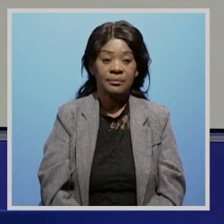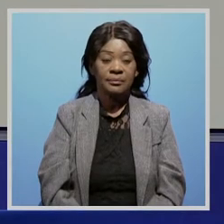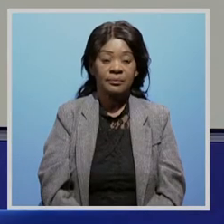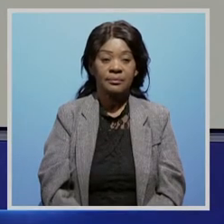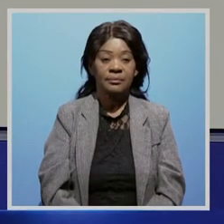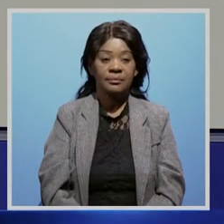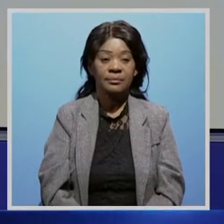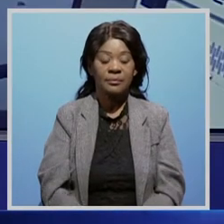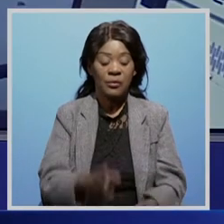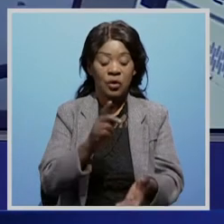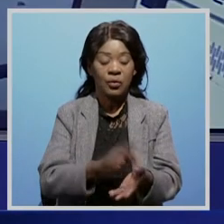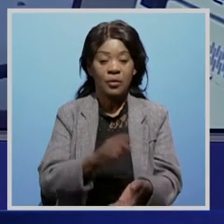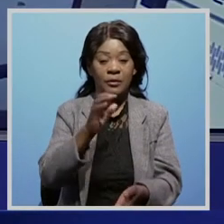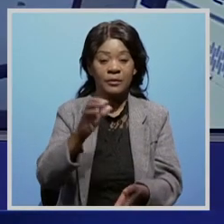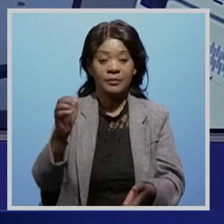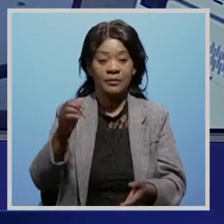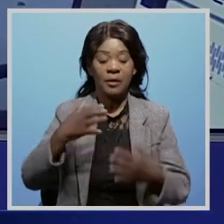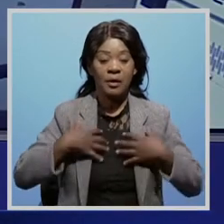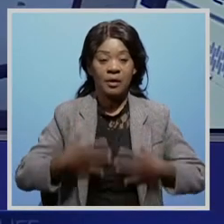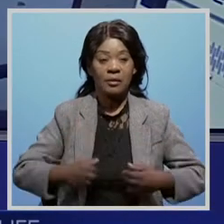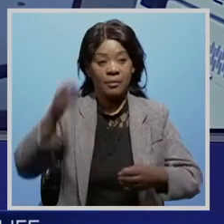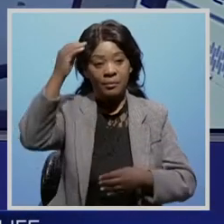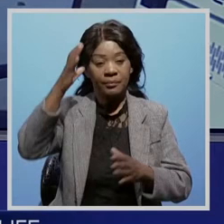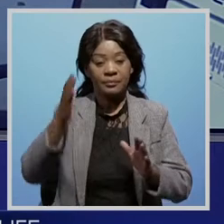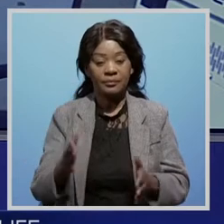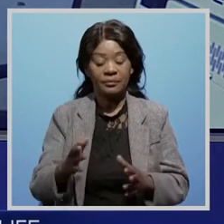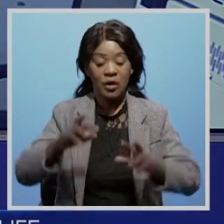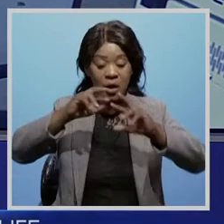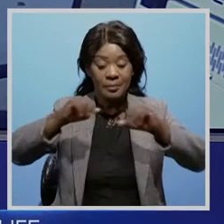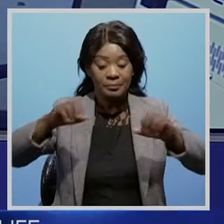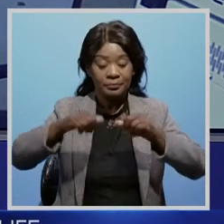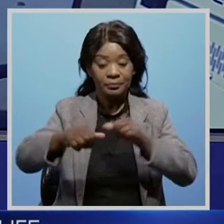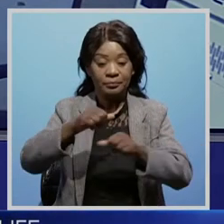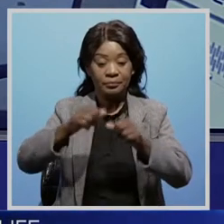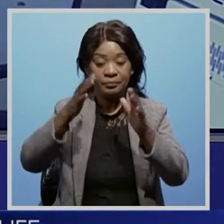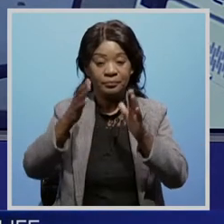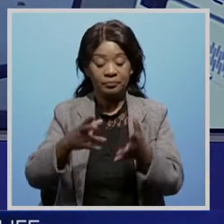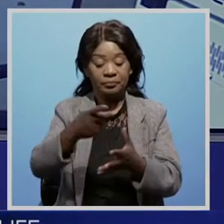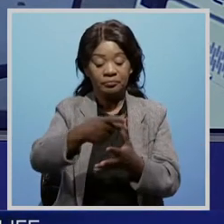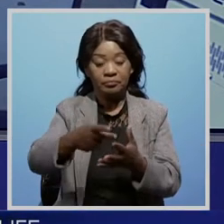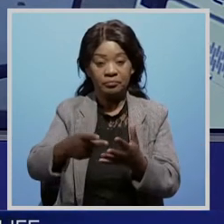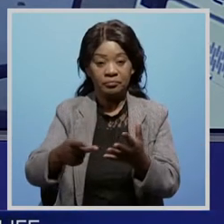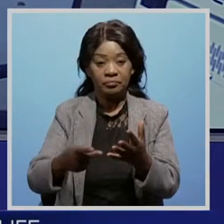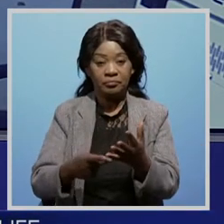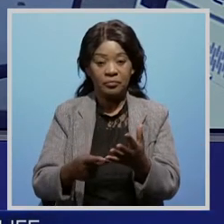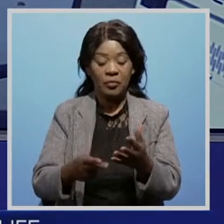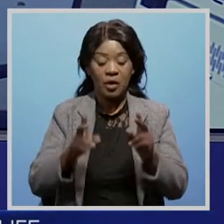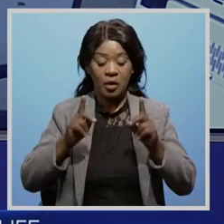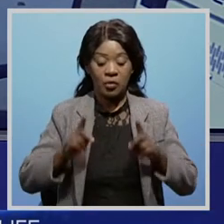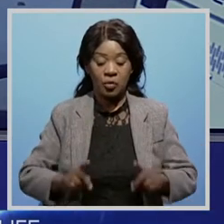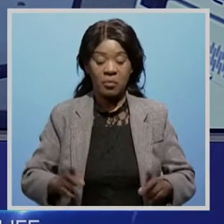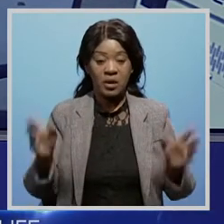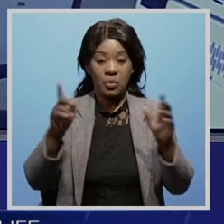Health Minister CHITALU CHILUFYA has advised researchers and scientists to prioritise the safety of human beings when